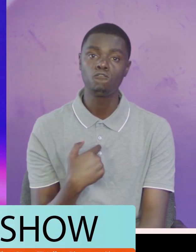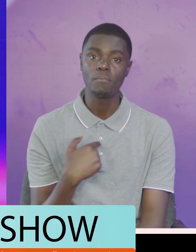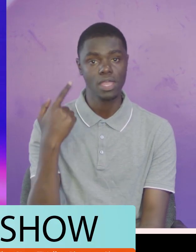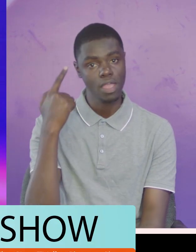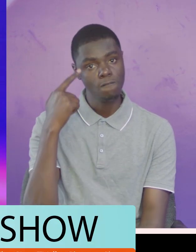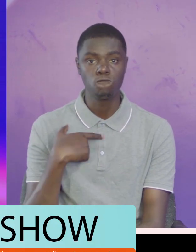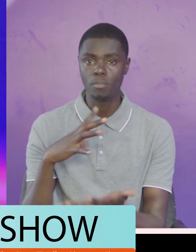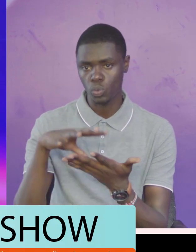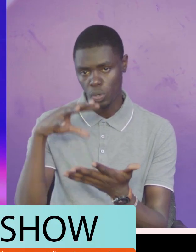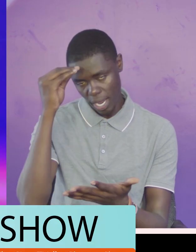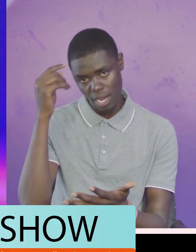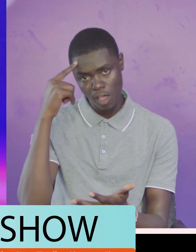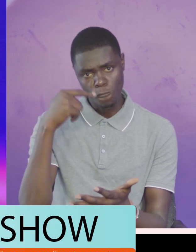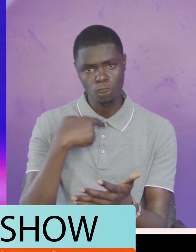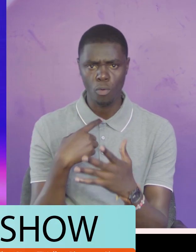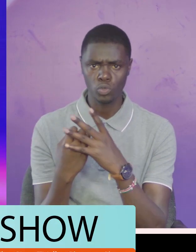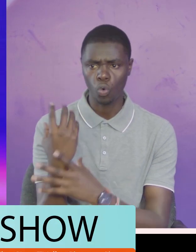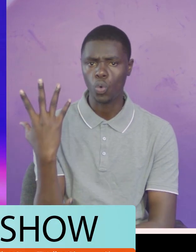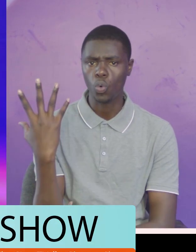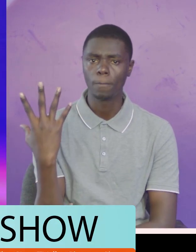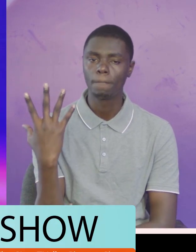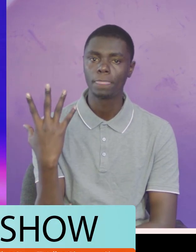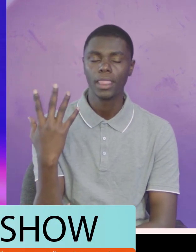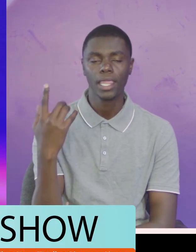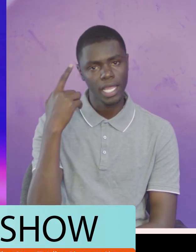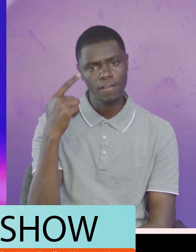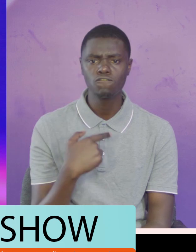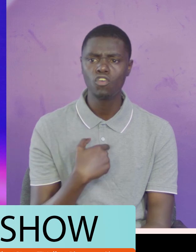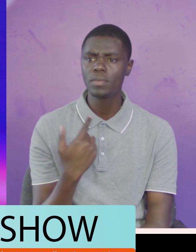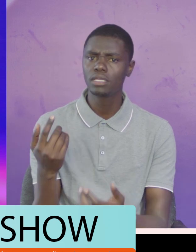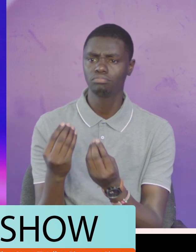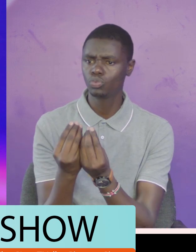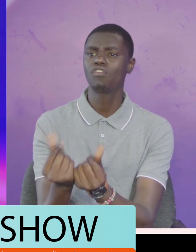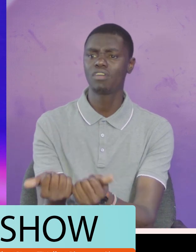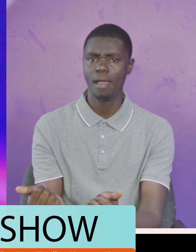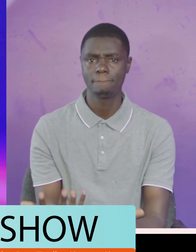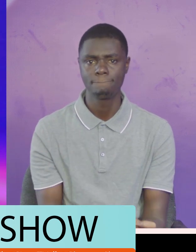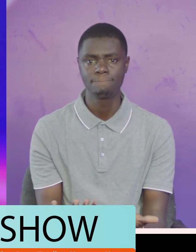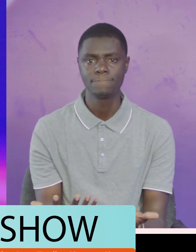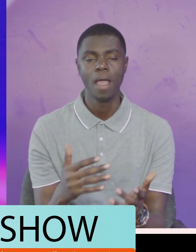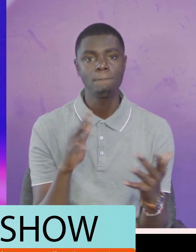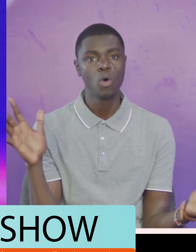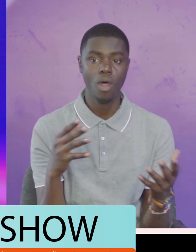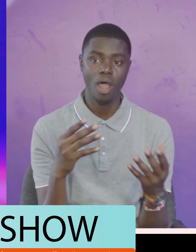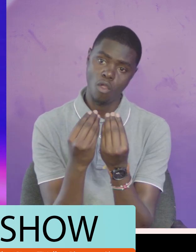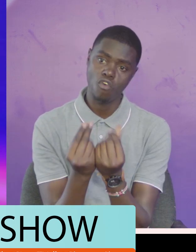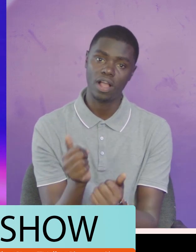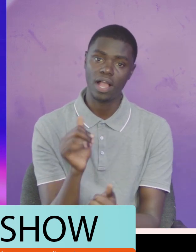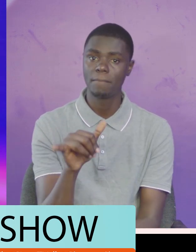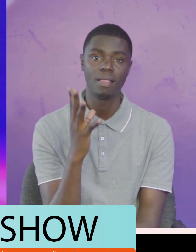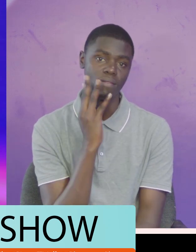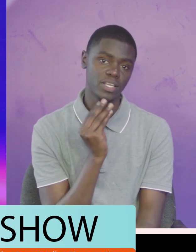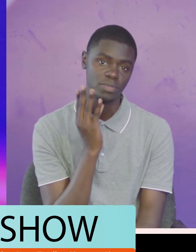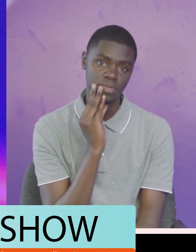for me to learn, for me to grow, and for me to just overcome. The more I overcome